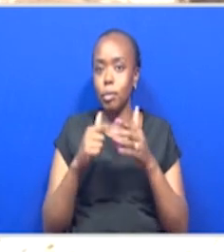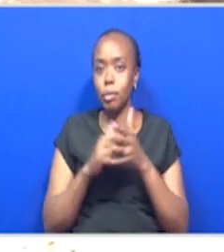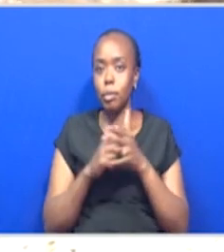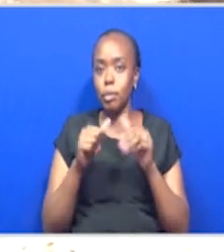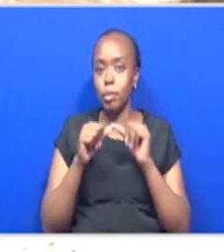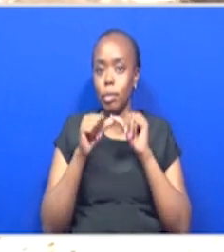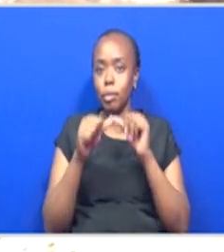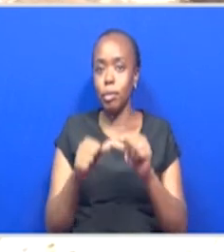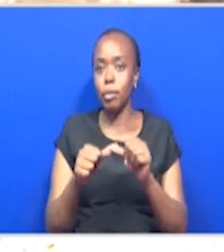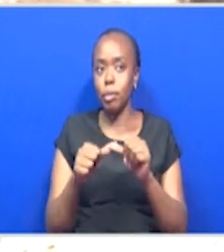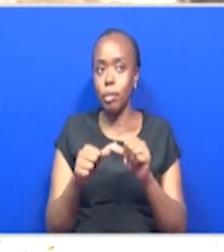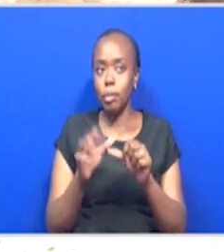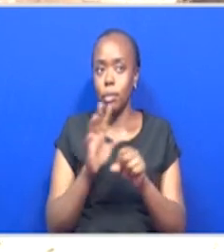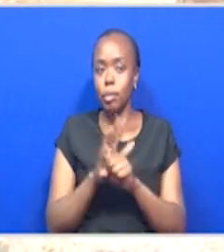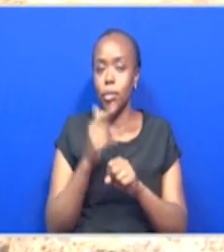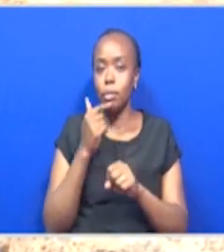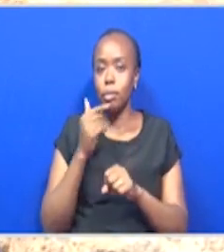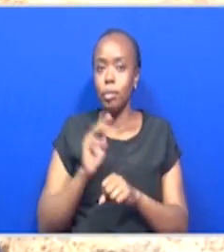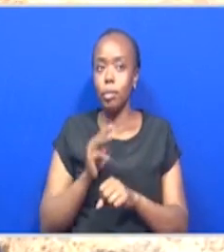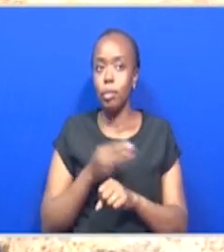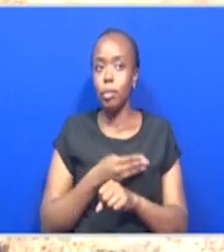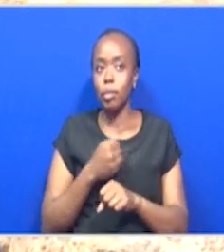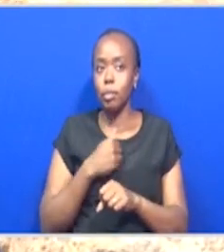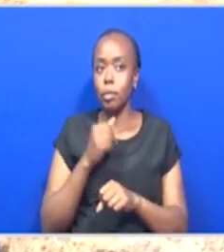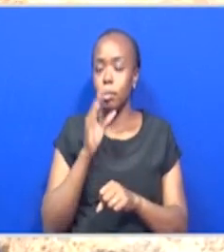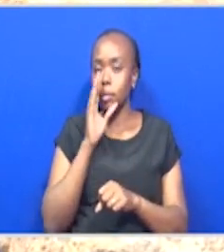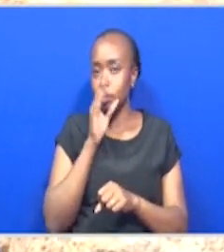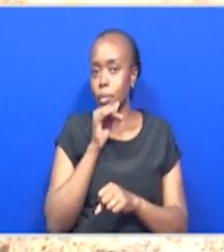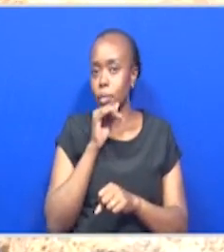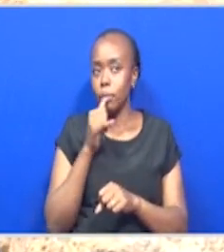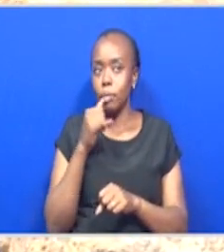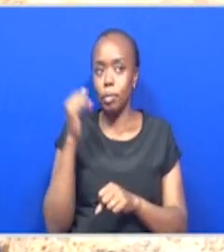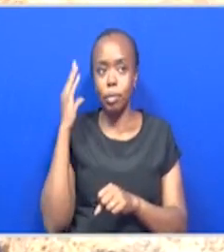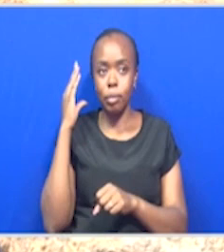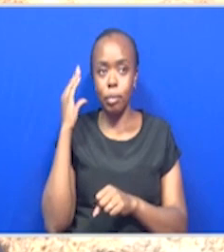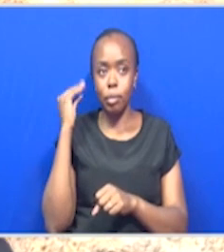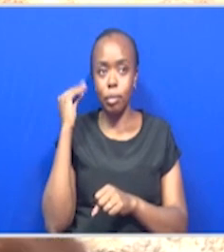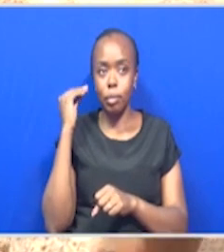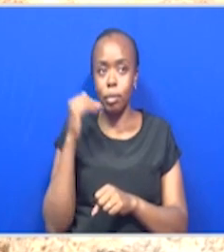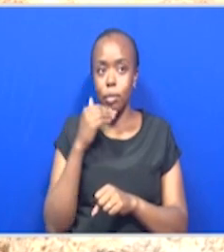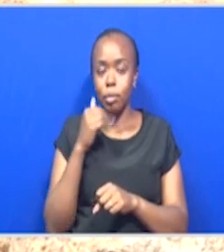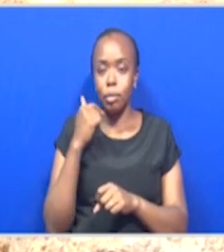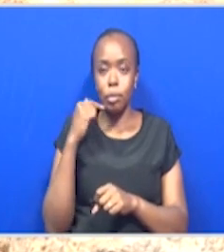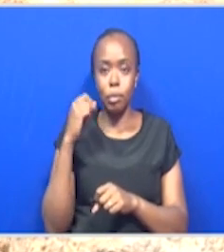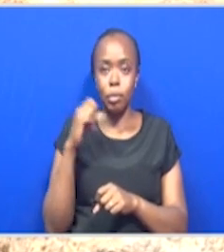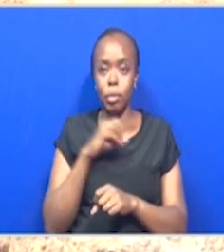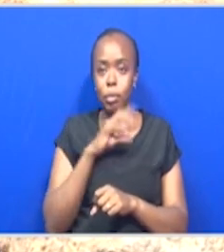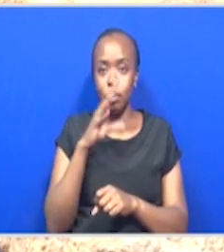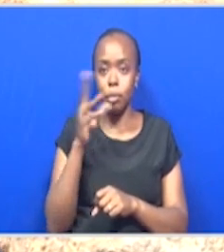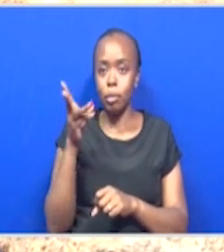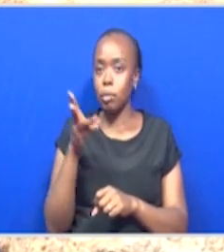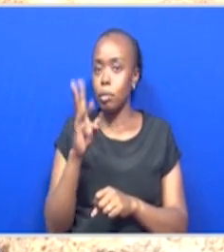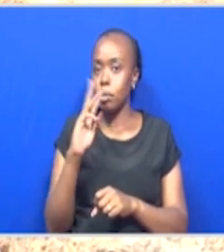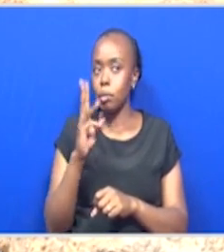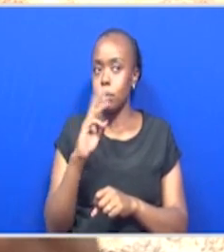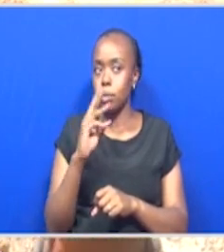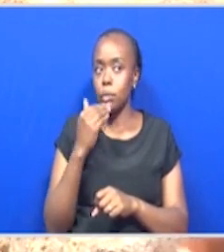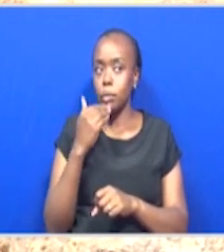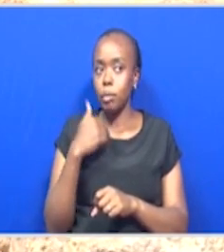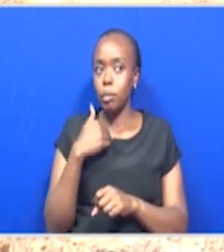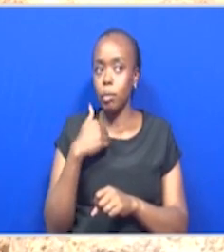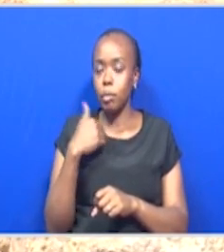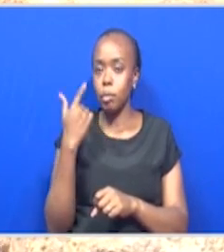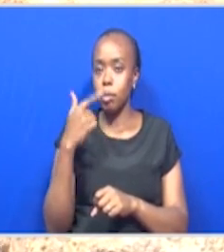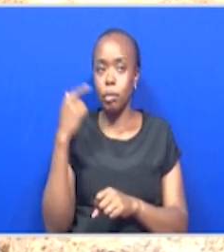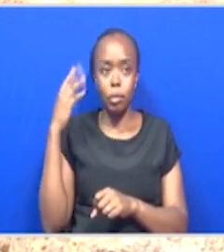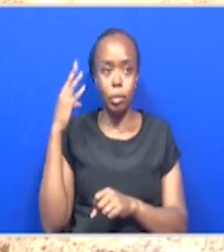afsa si tukapotea. Mimi si kusikia mlio wa maji ya kija, nilisikia tu